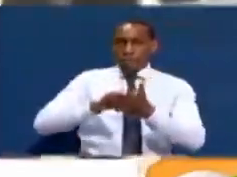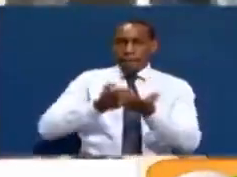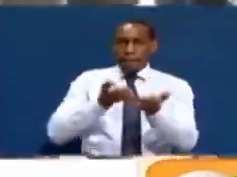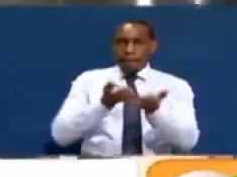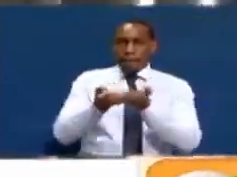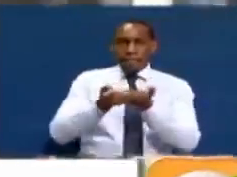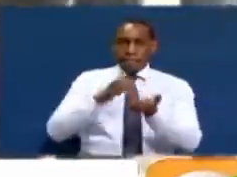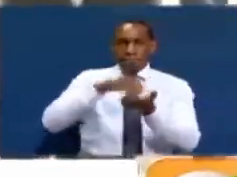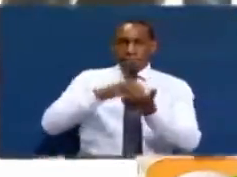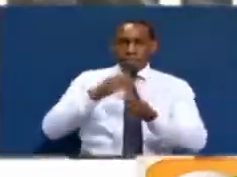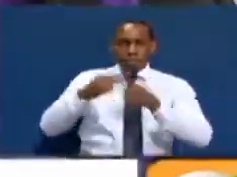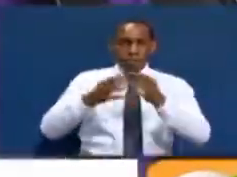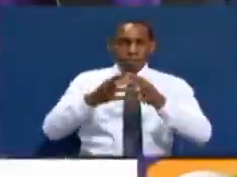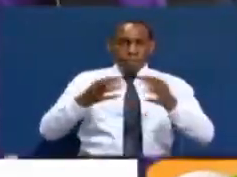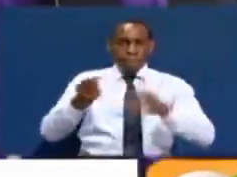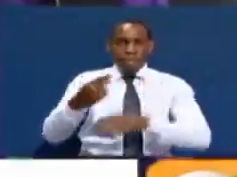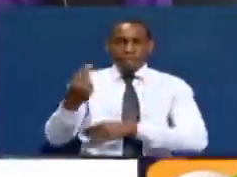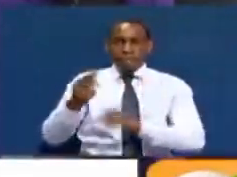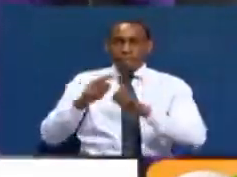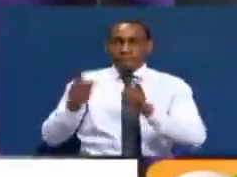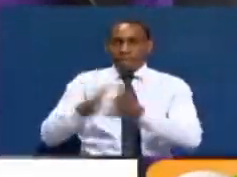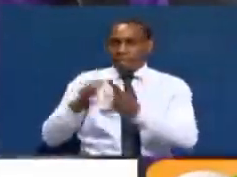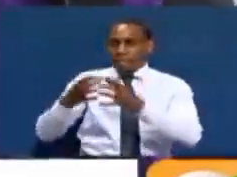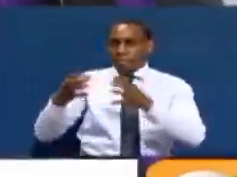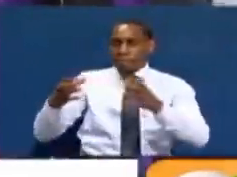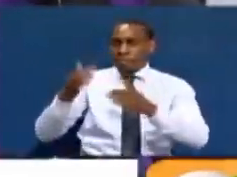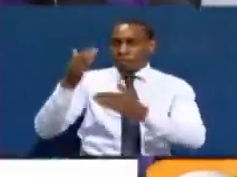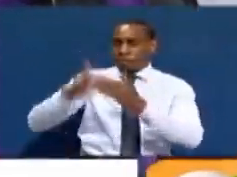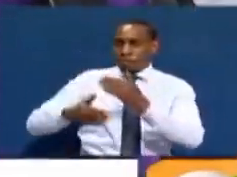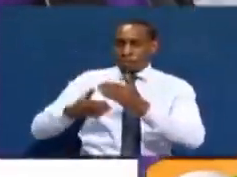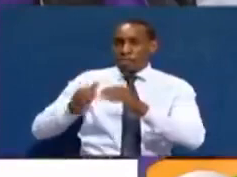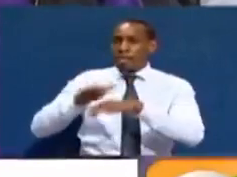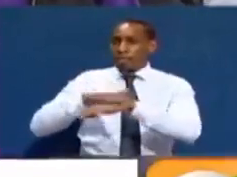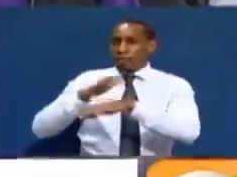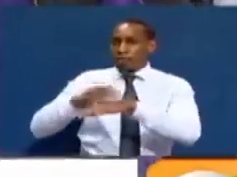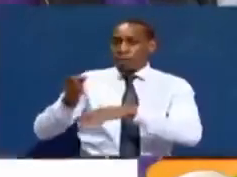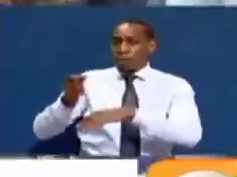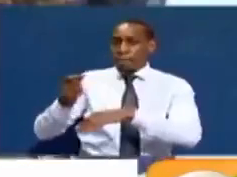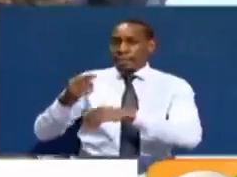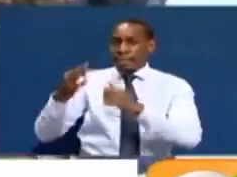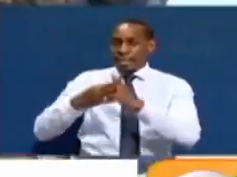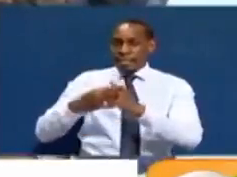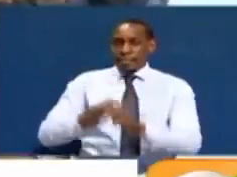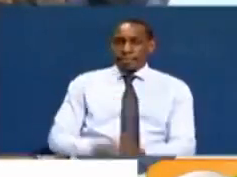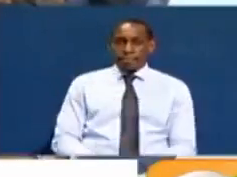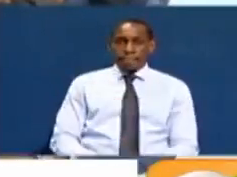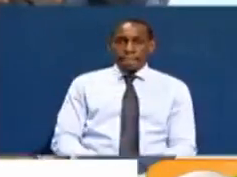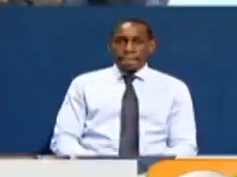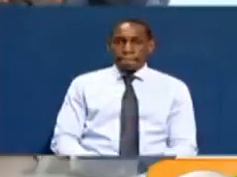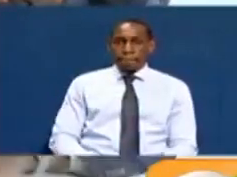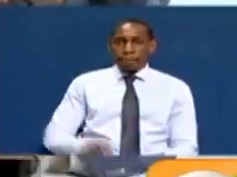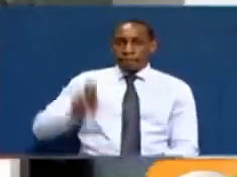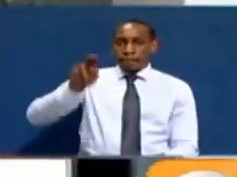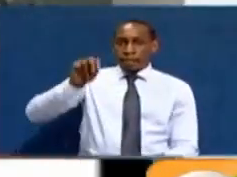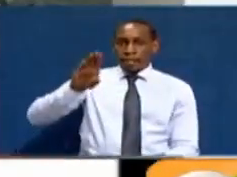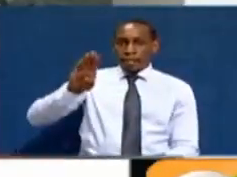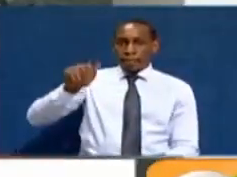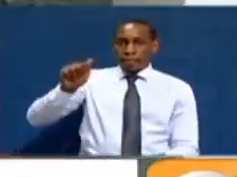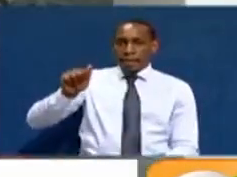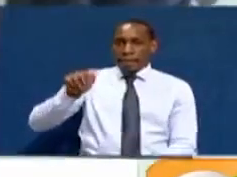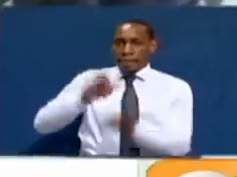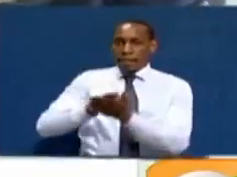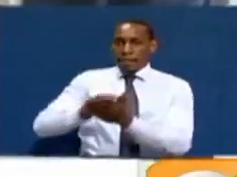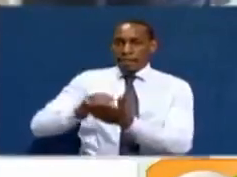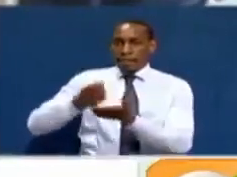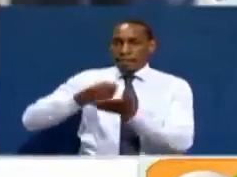conditions continue to improve across February, but the rate of expansion stalled to the slowest in 8 months. Elsewhere, NCBA Bank Kenya has